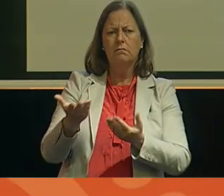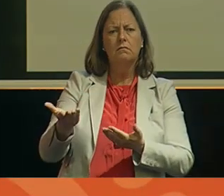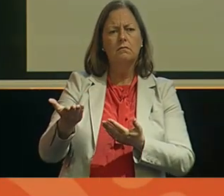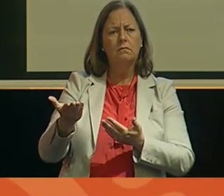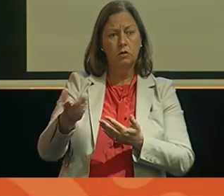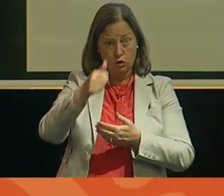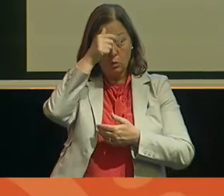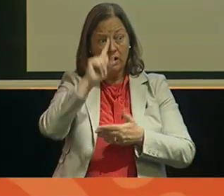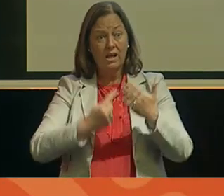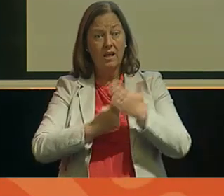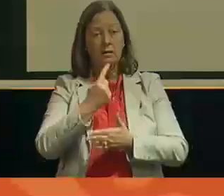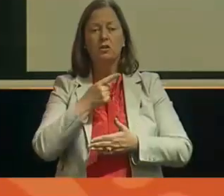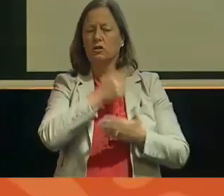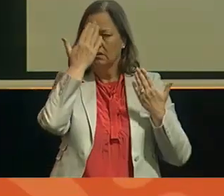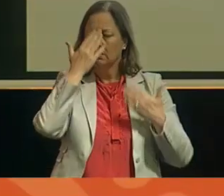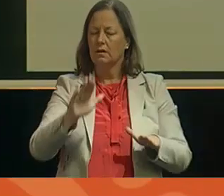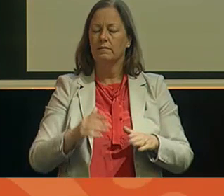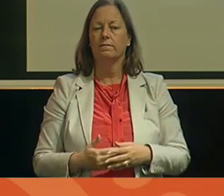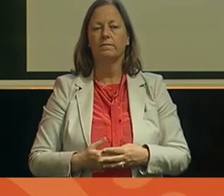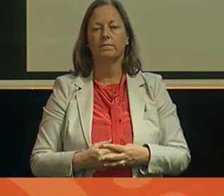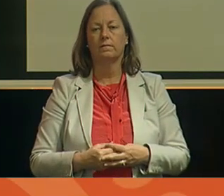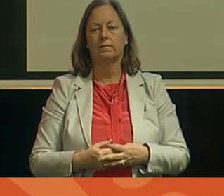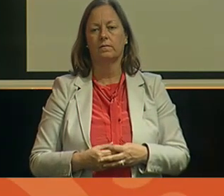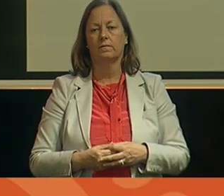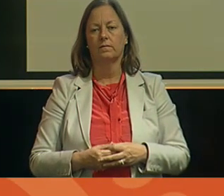what happened to her? She passed away.